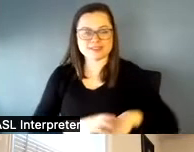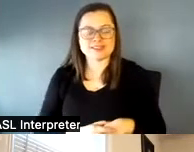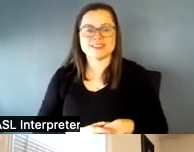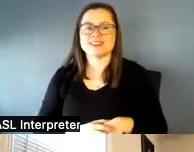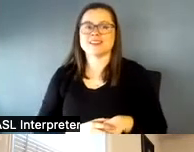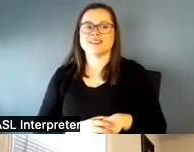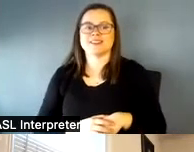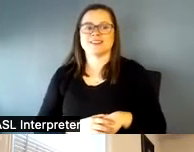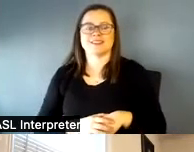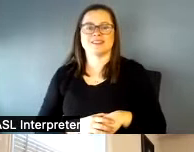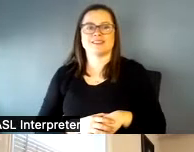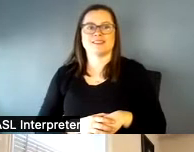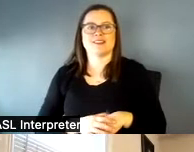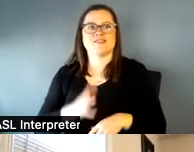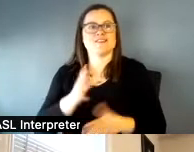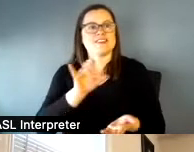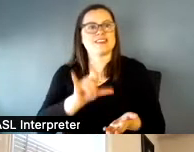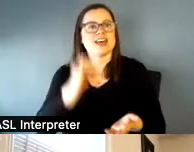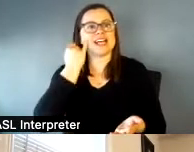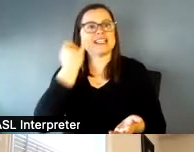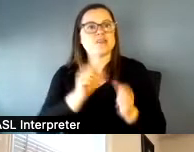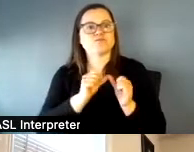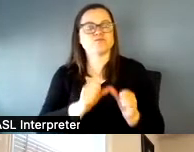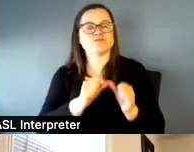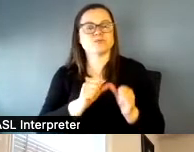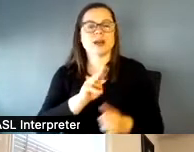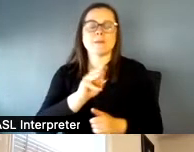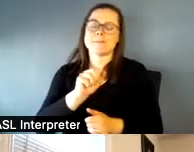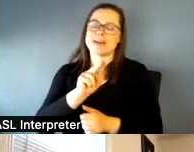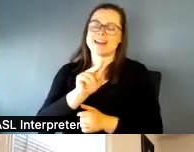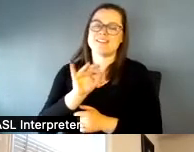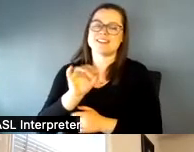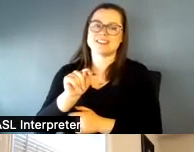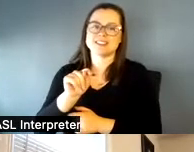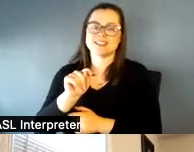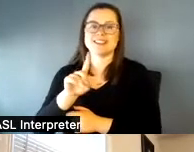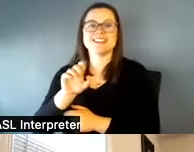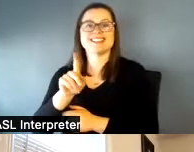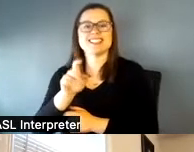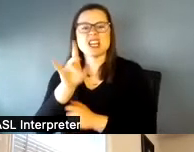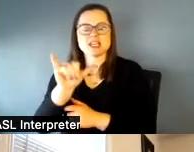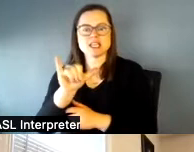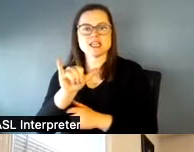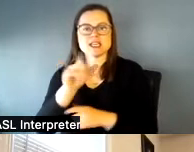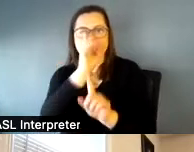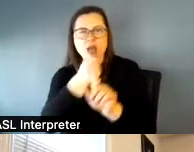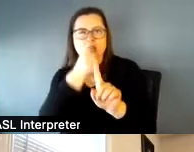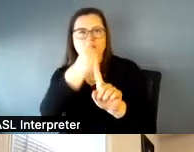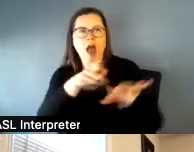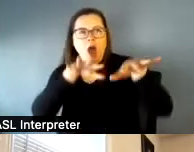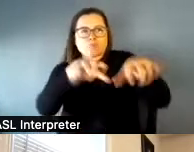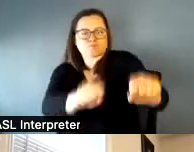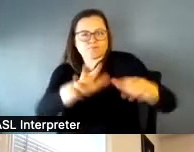kind of perpetuating these ideas of manifest destiny and these kind of cleared and open lands